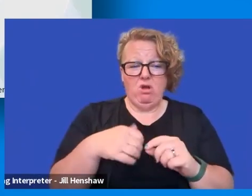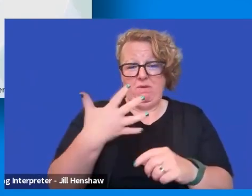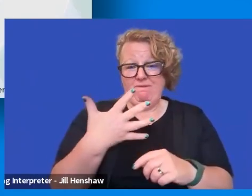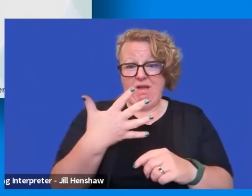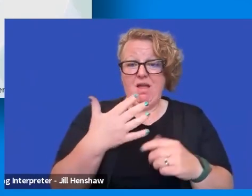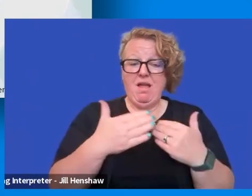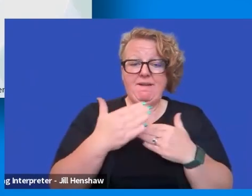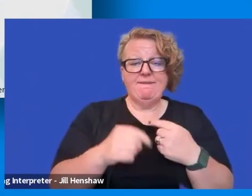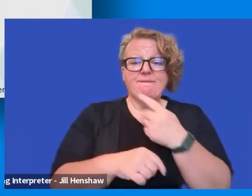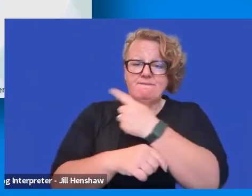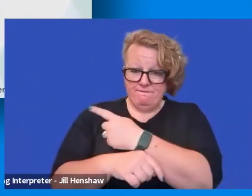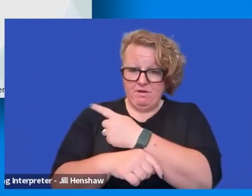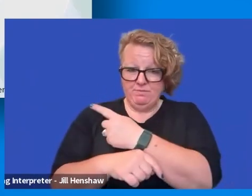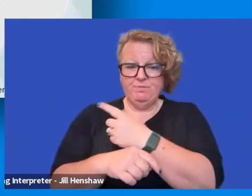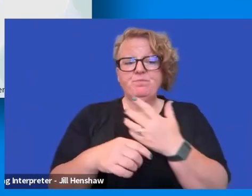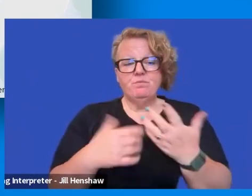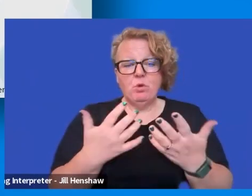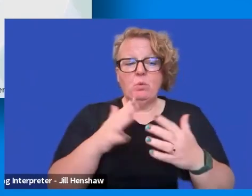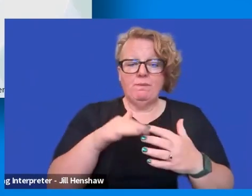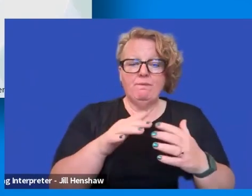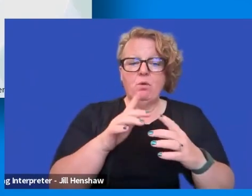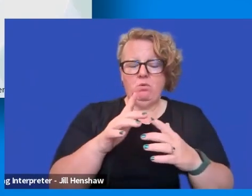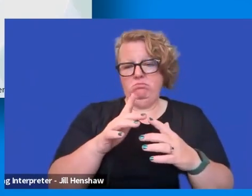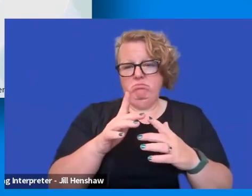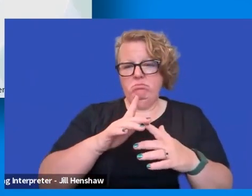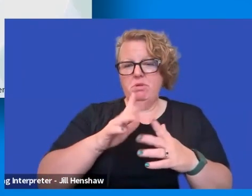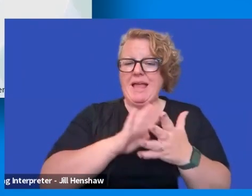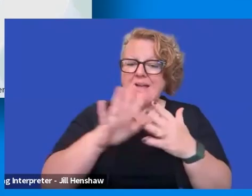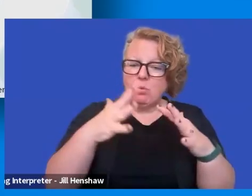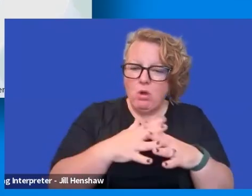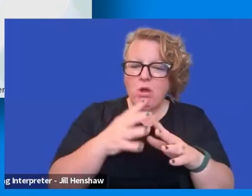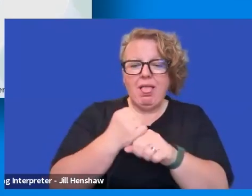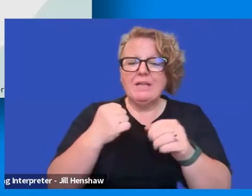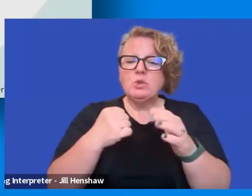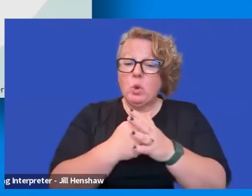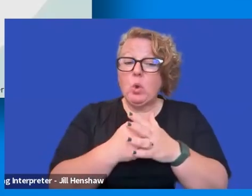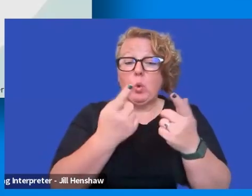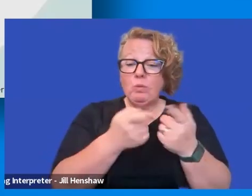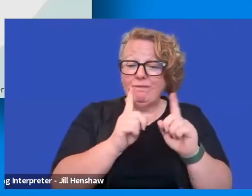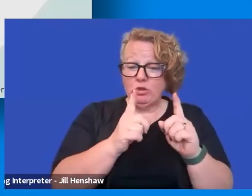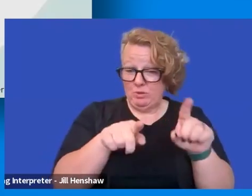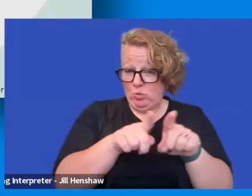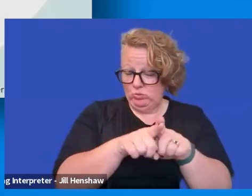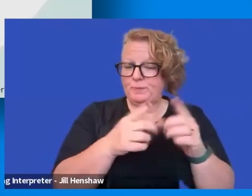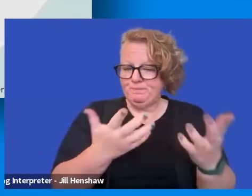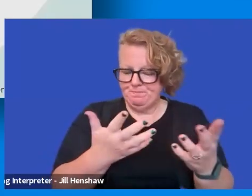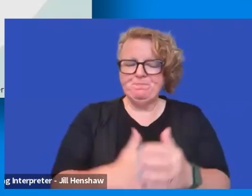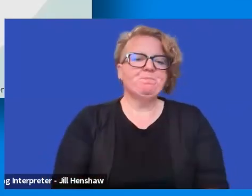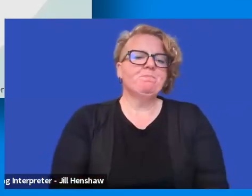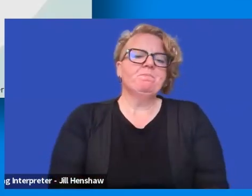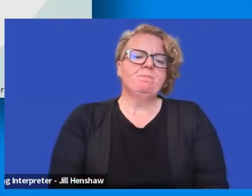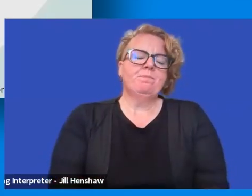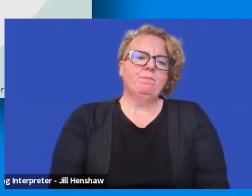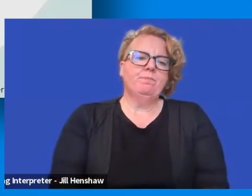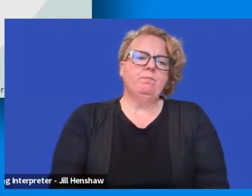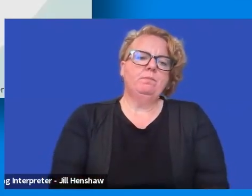Marion Hirsch, who are based at Heriot-Watt and University of Glasgow, respectively. So that's who we are. And in